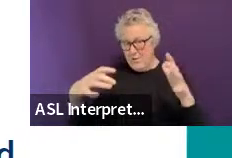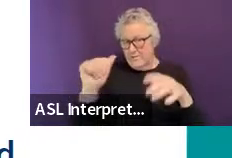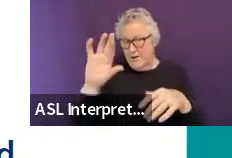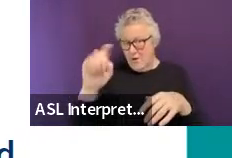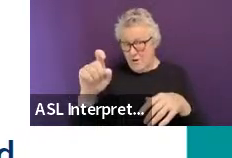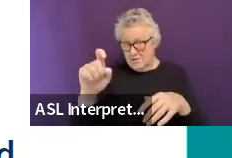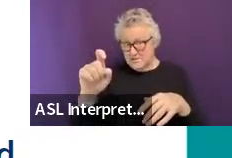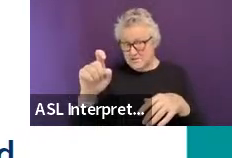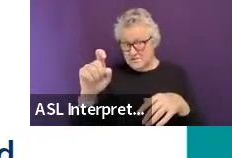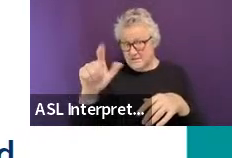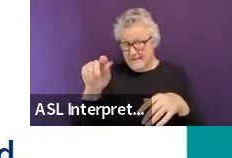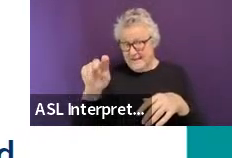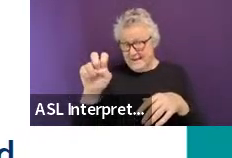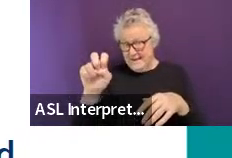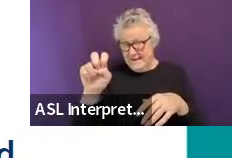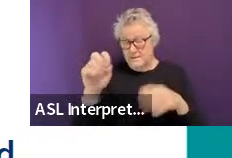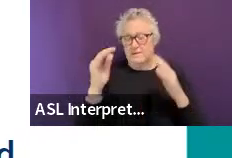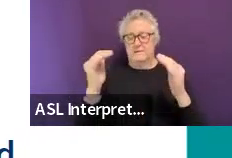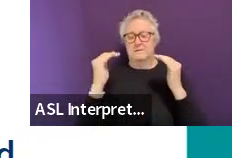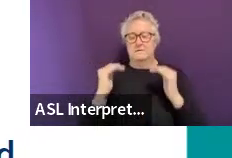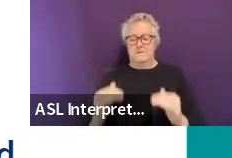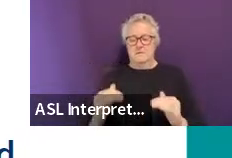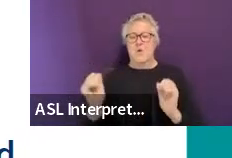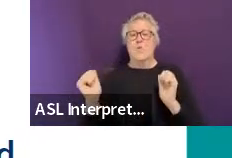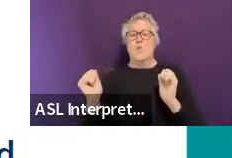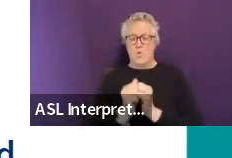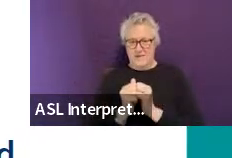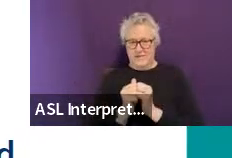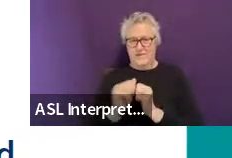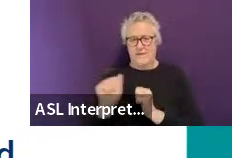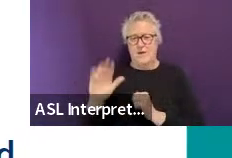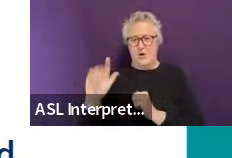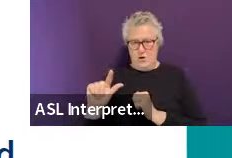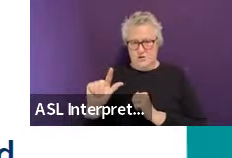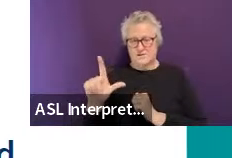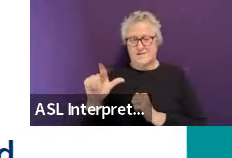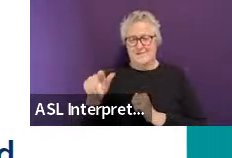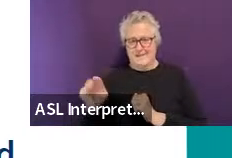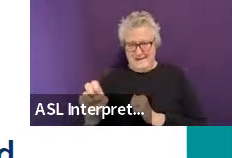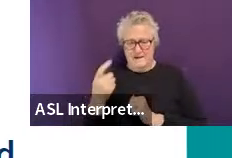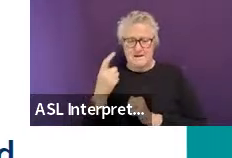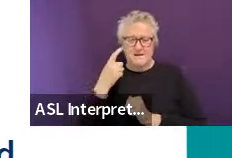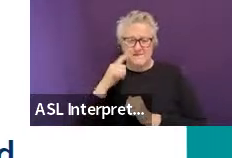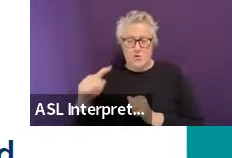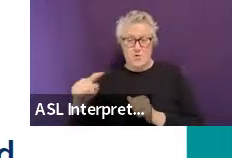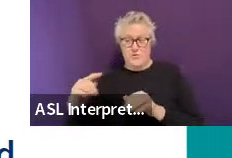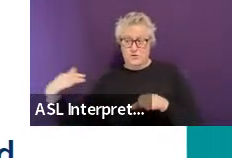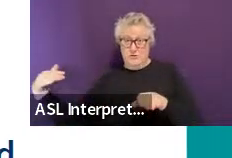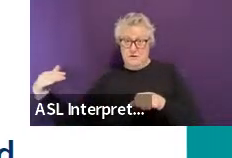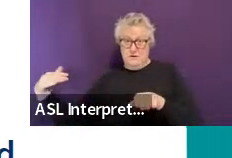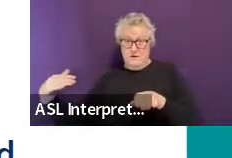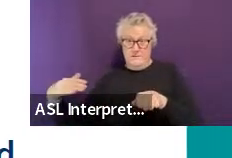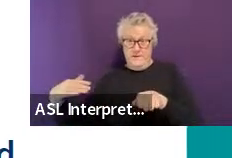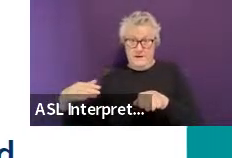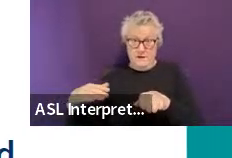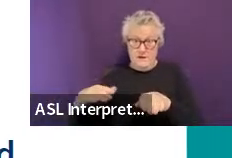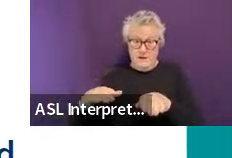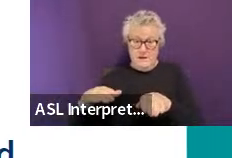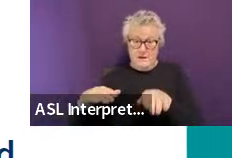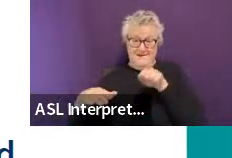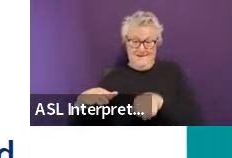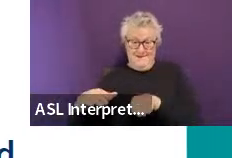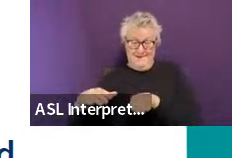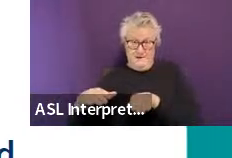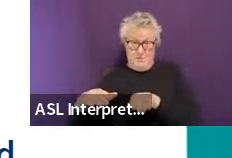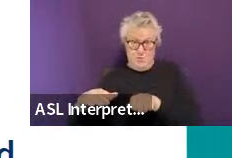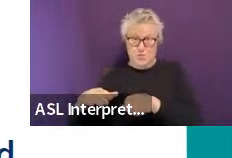with auxiliary lanes. That same truck and vehicle come on, the truck's coming on, the auxiliary lane speeds up in its space